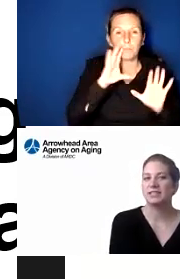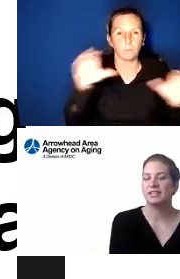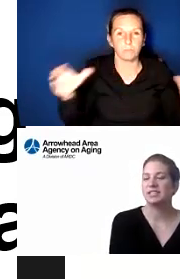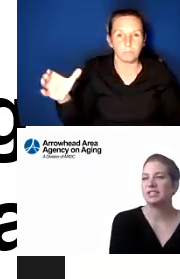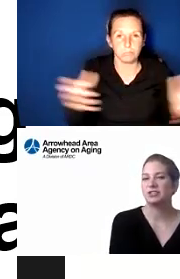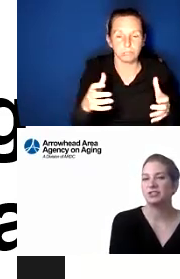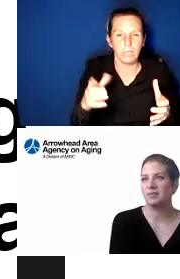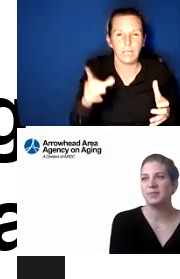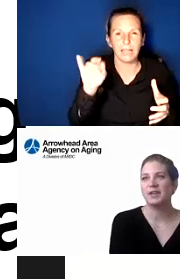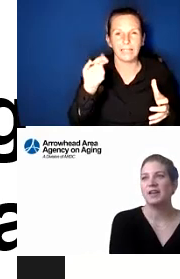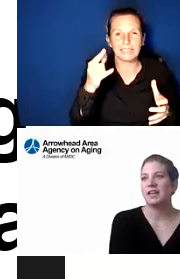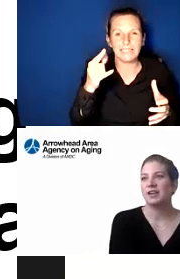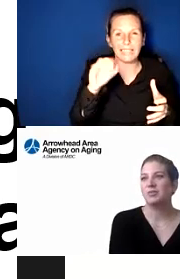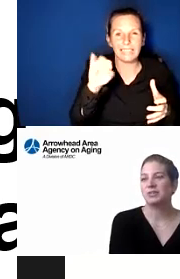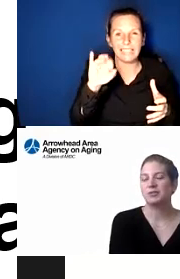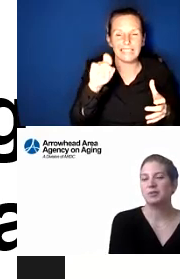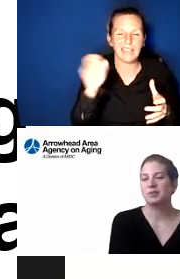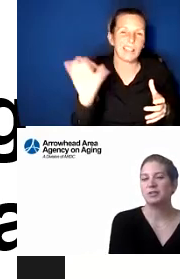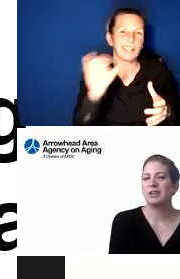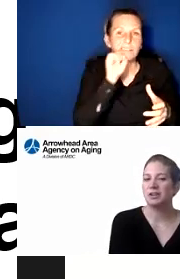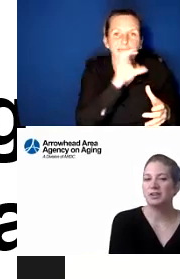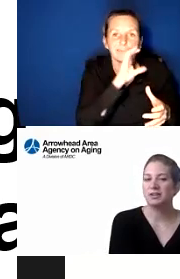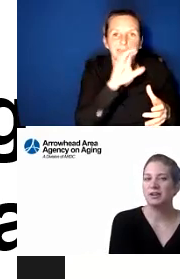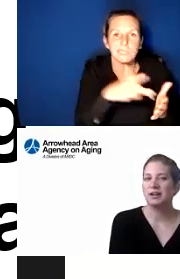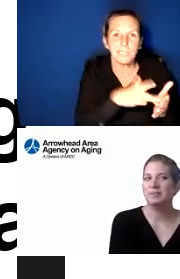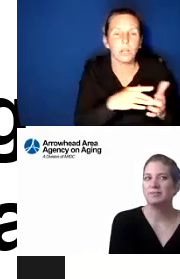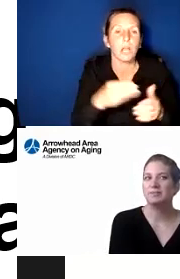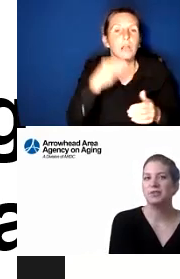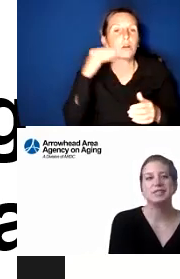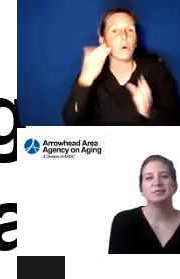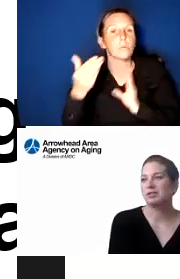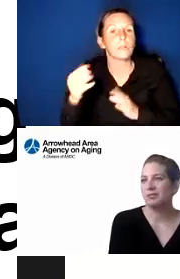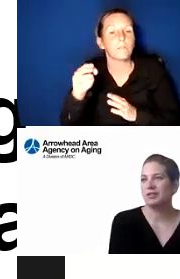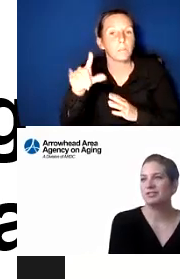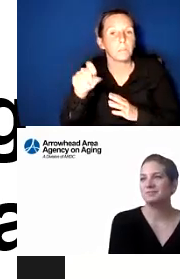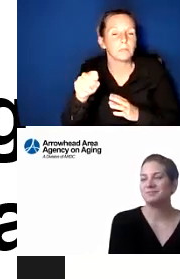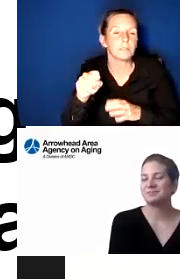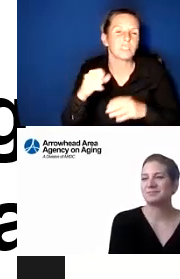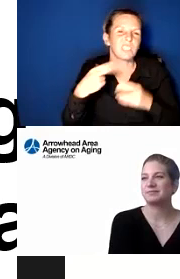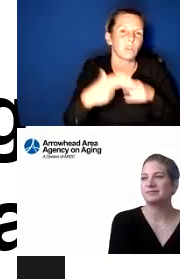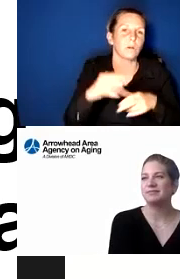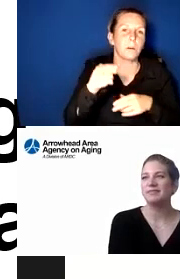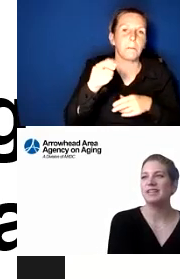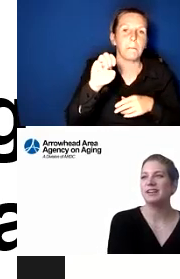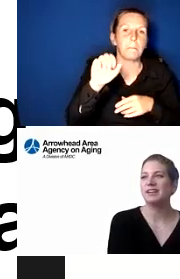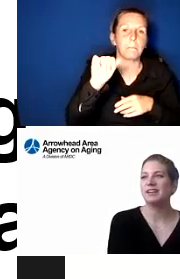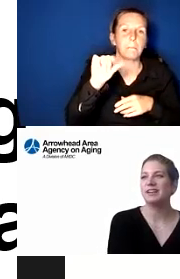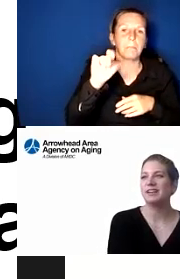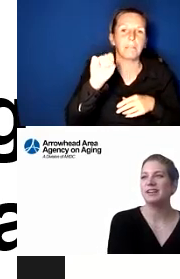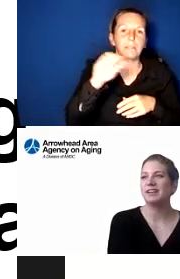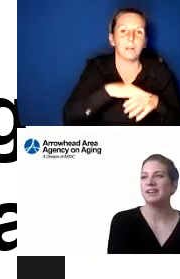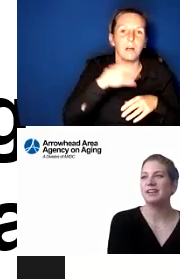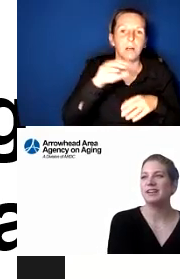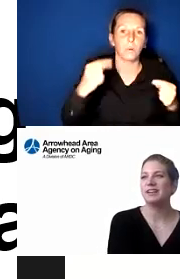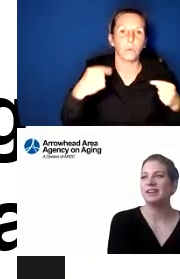at like a senior center. And home delivered meals are known as Meals on Wheels. Our